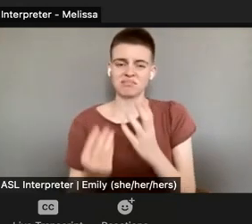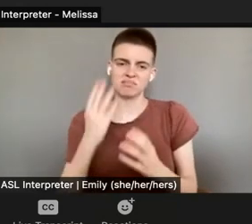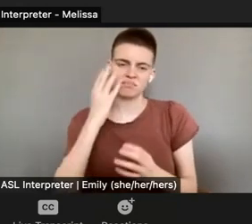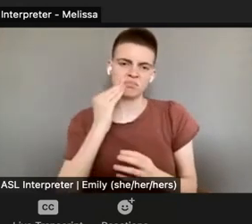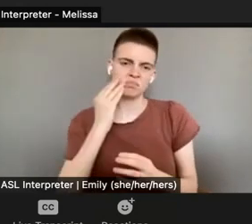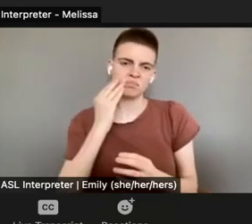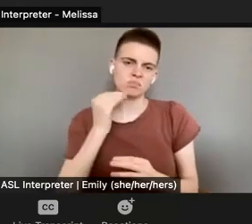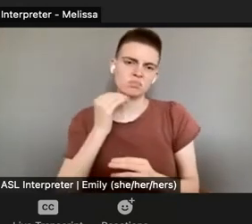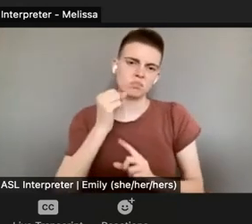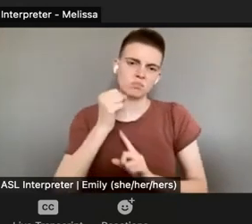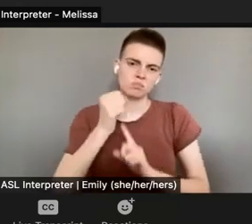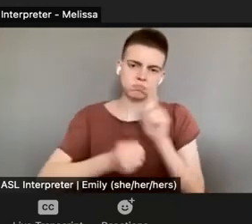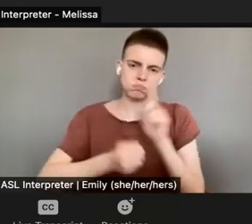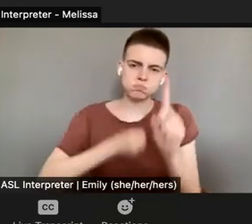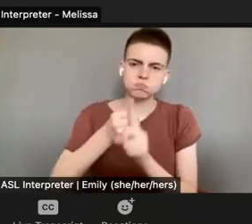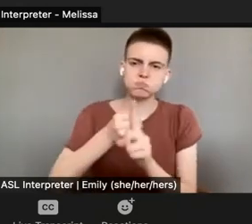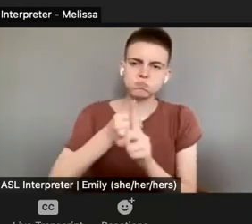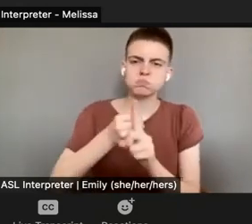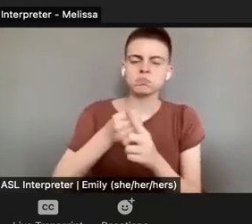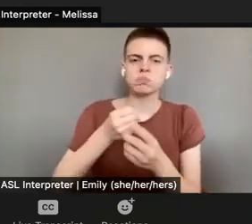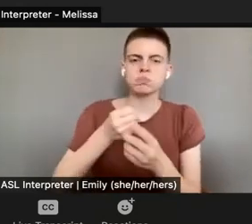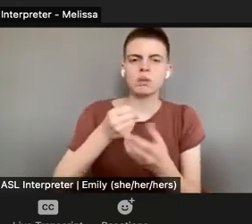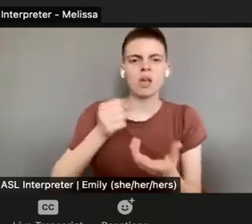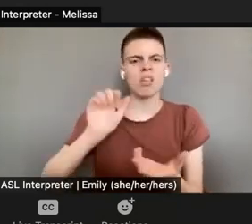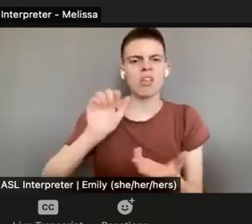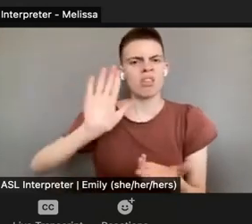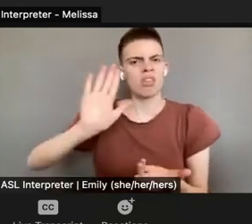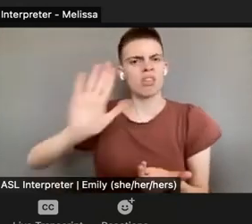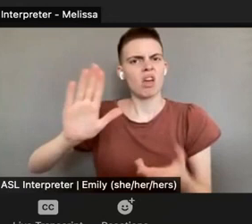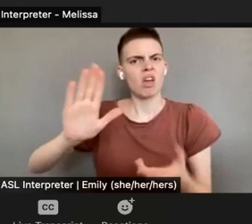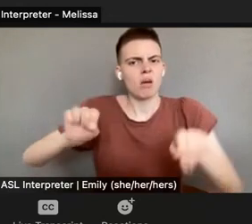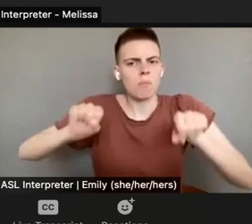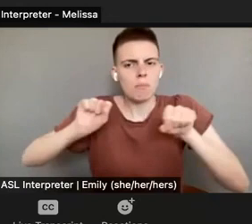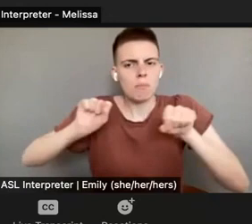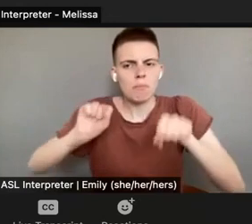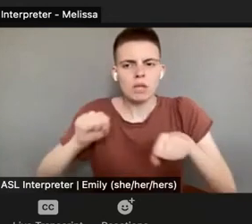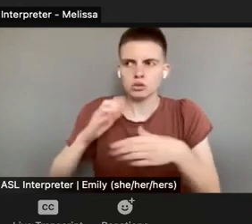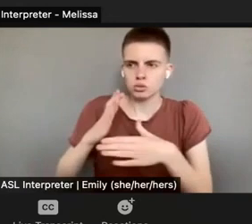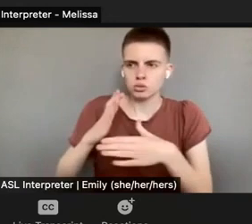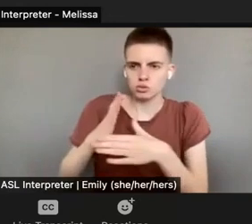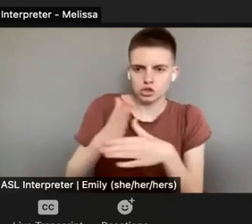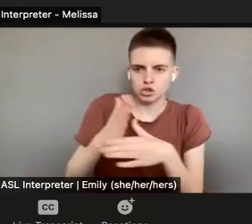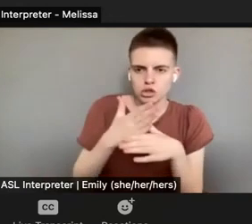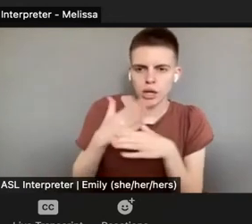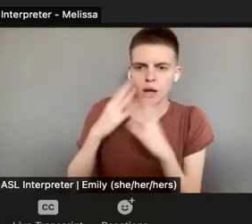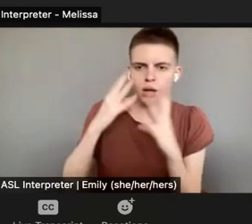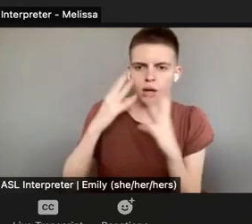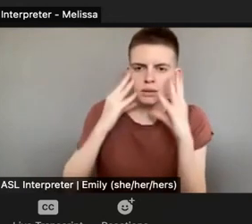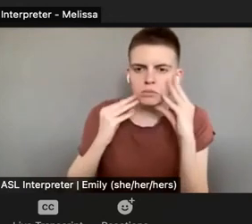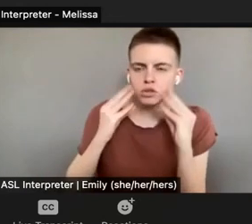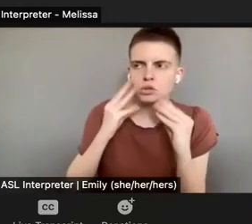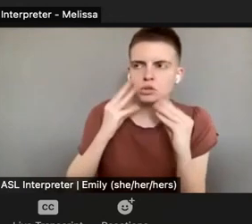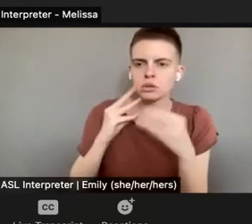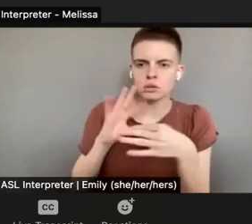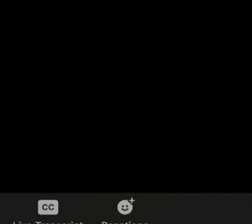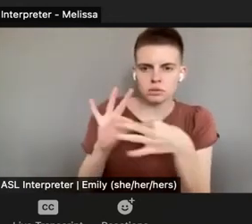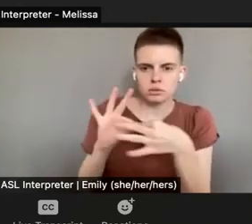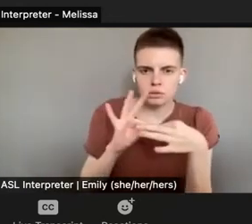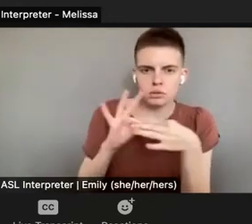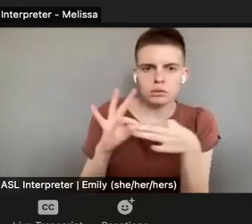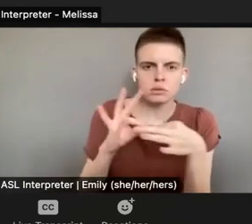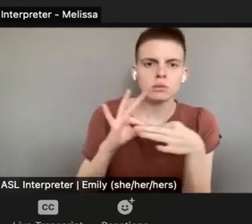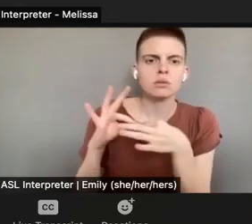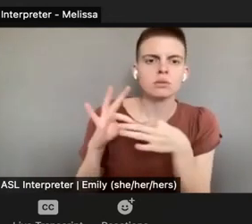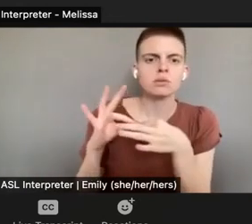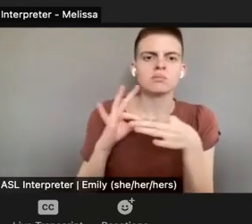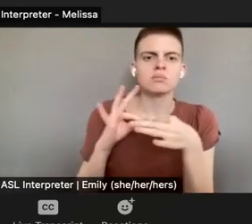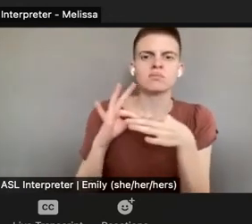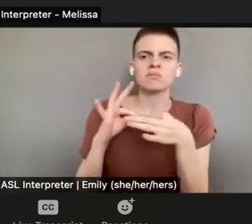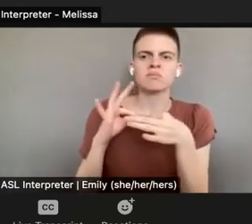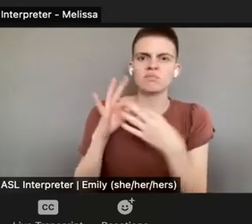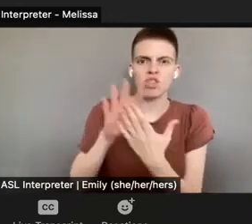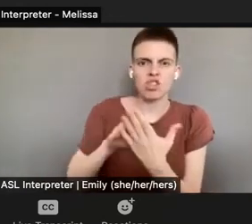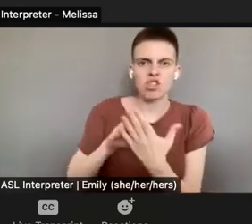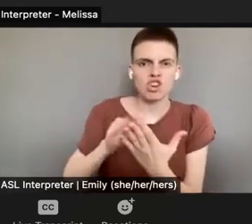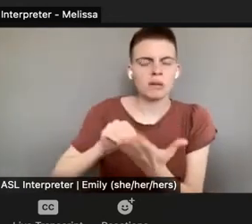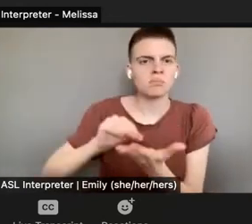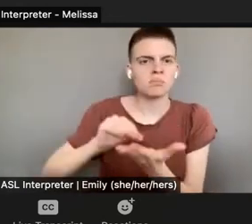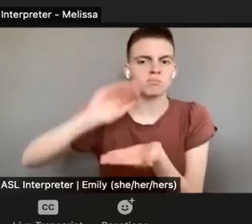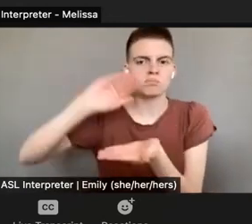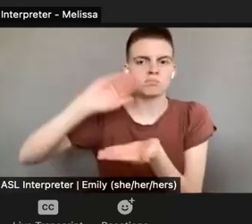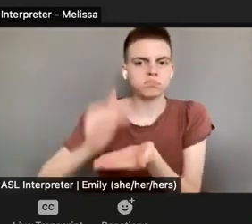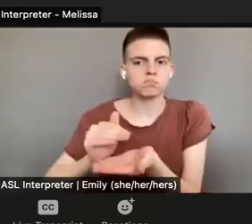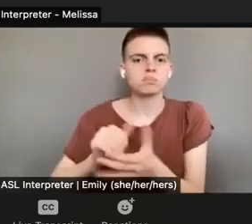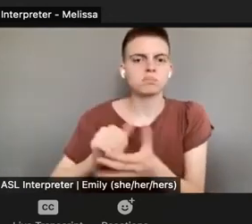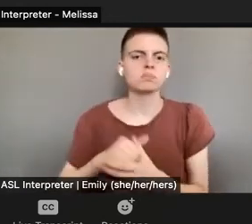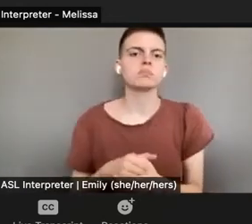and the quantity of learning and shared social experiences. It creates fewer dimensions,